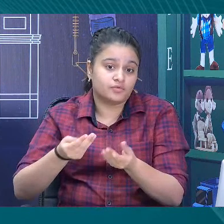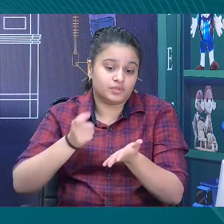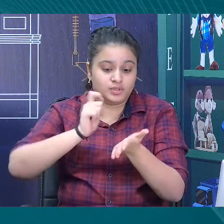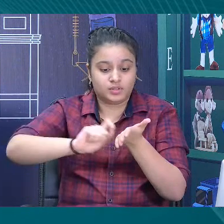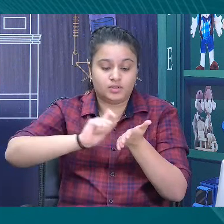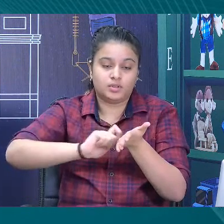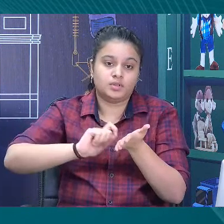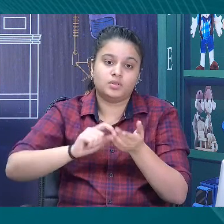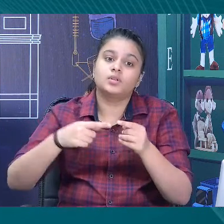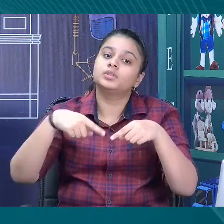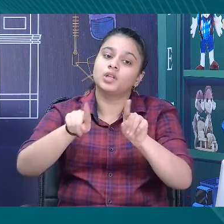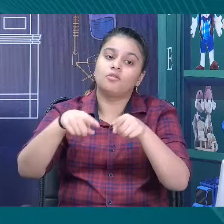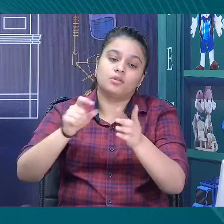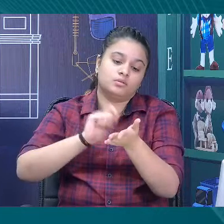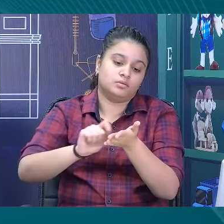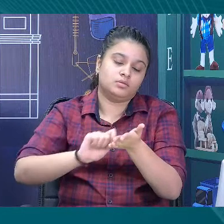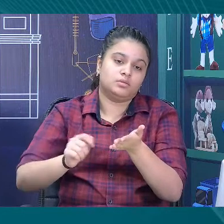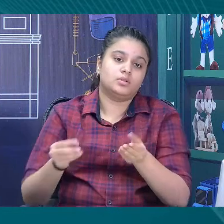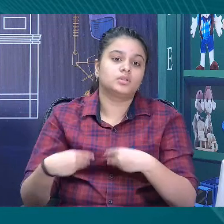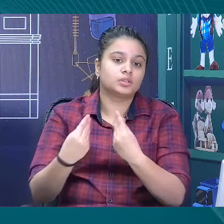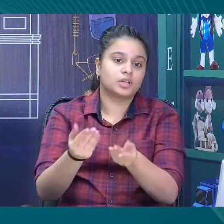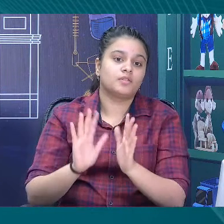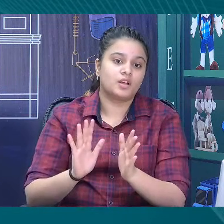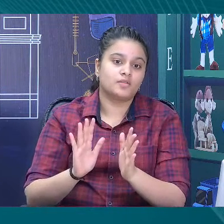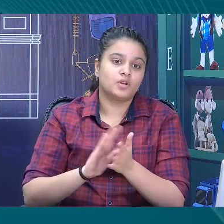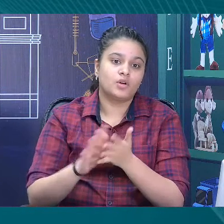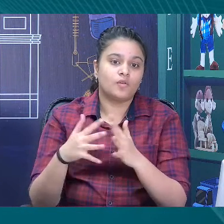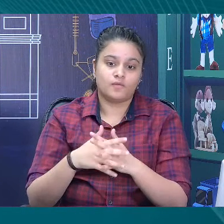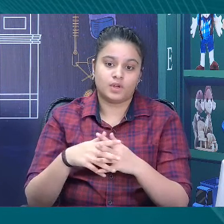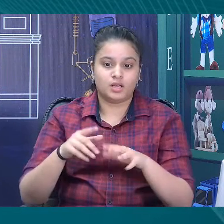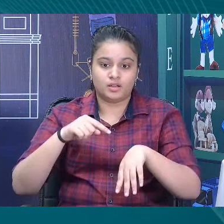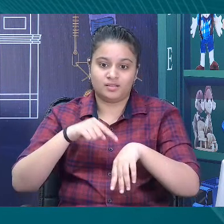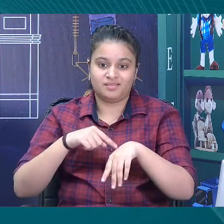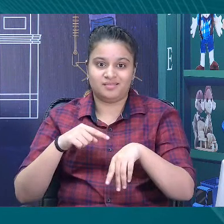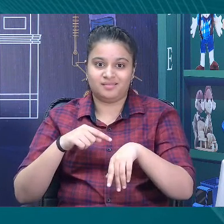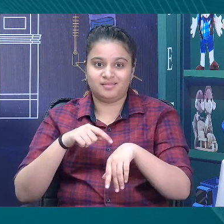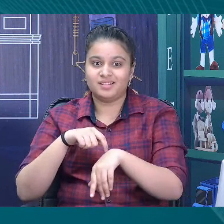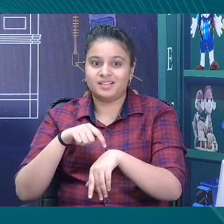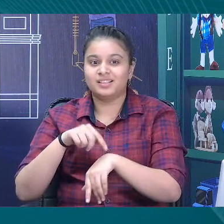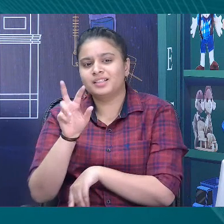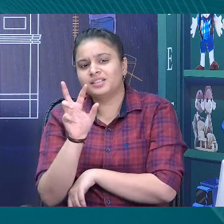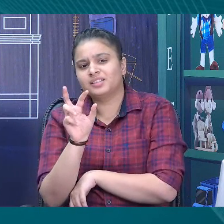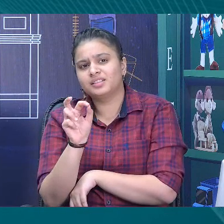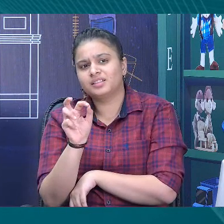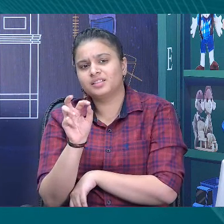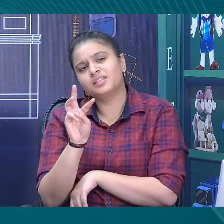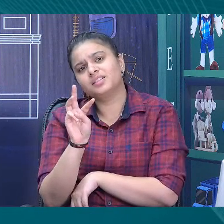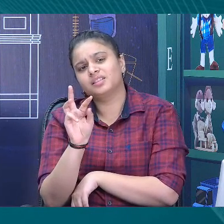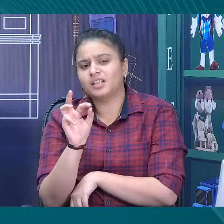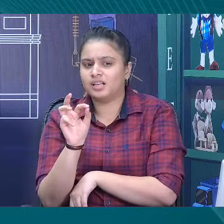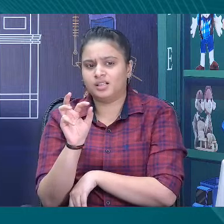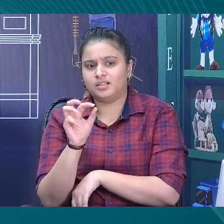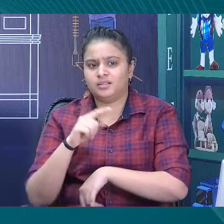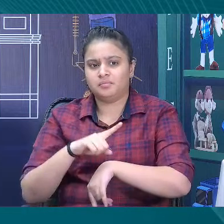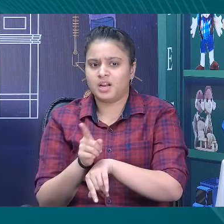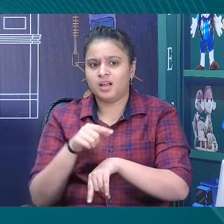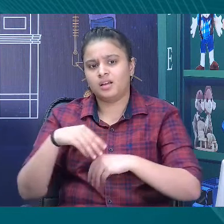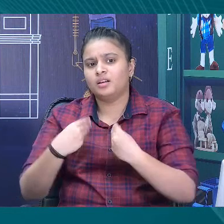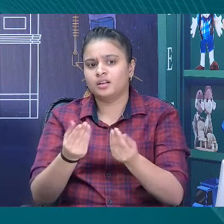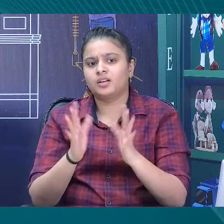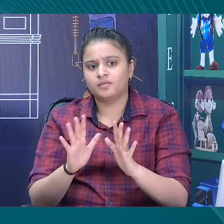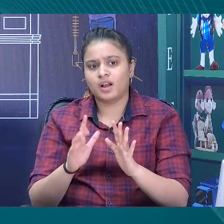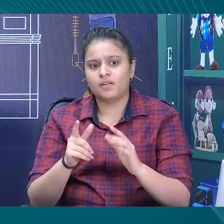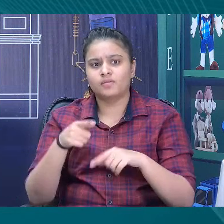to the children and you've given them half an hour, maybe for the children who have these problems, you're just going